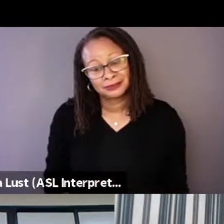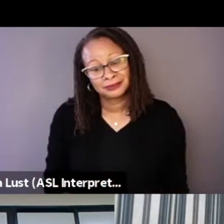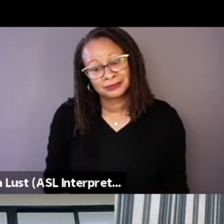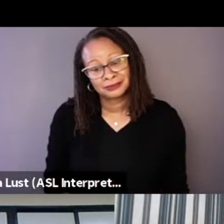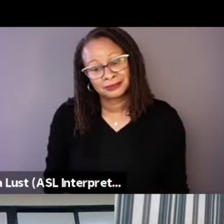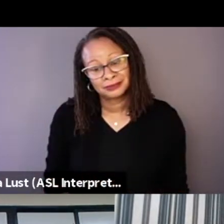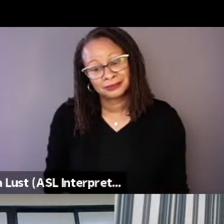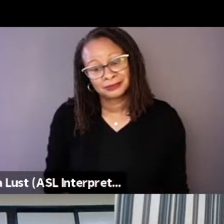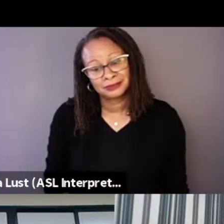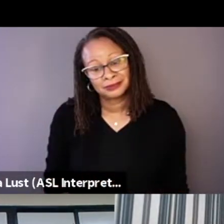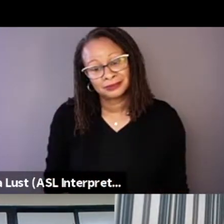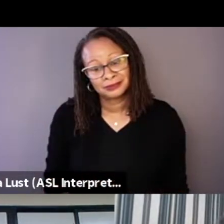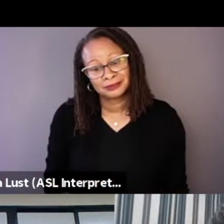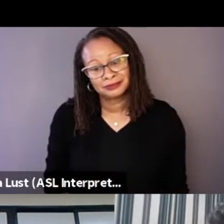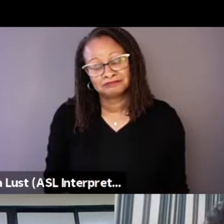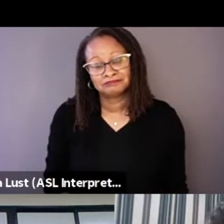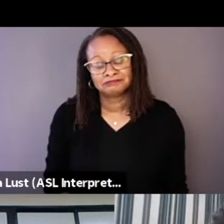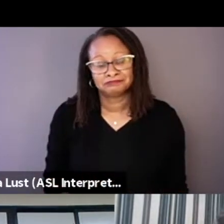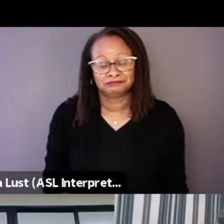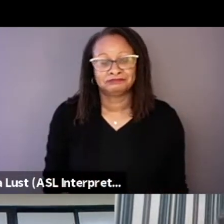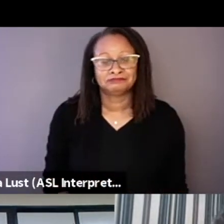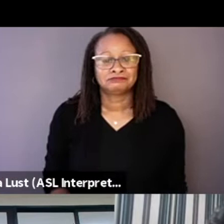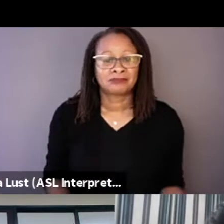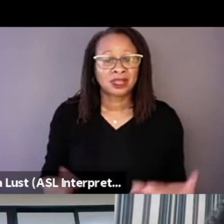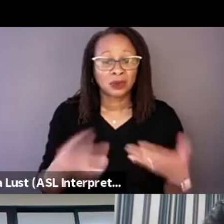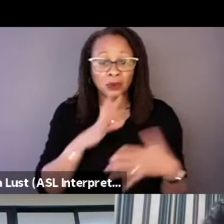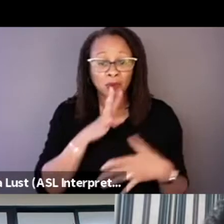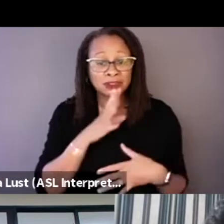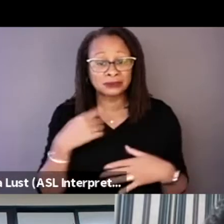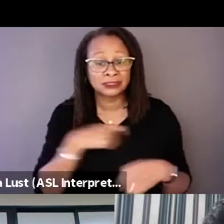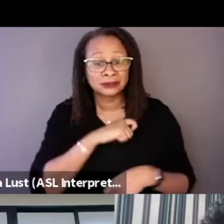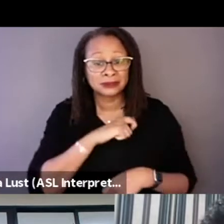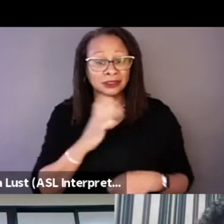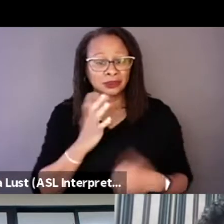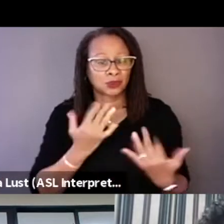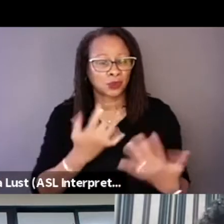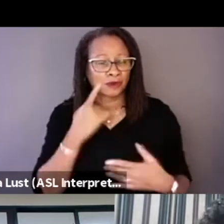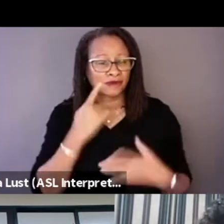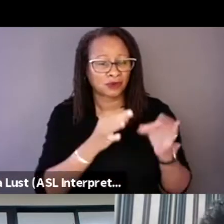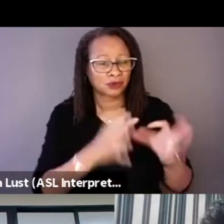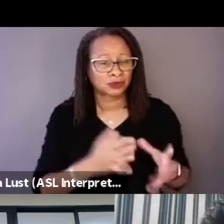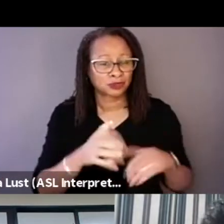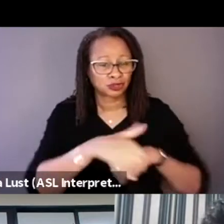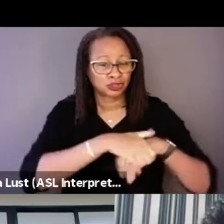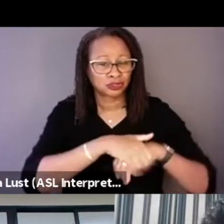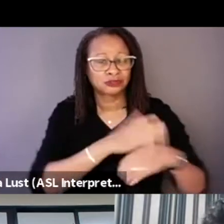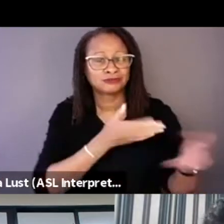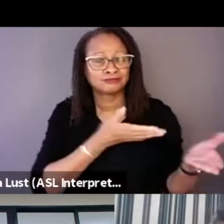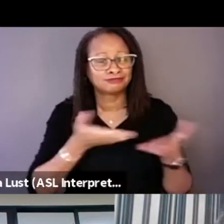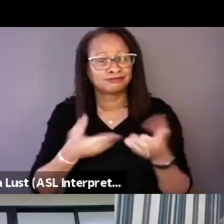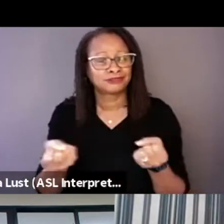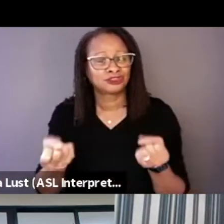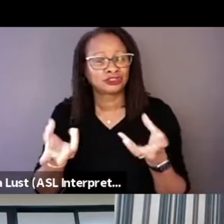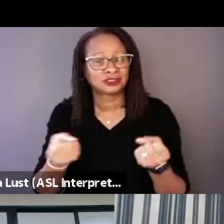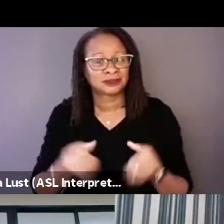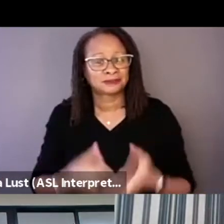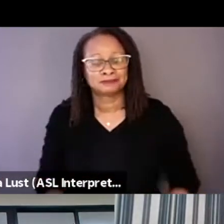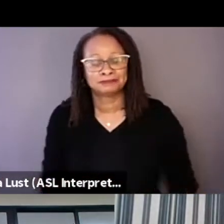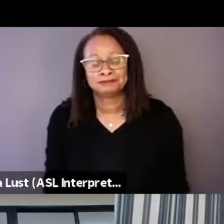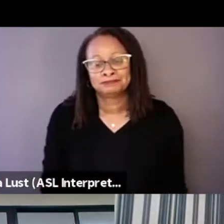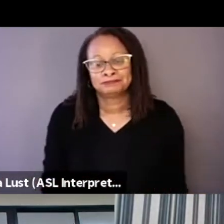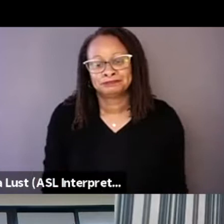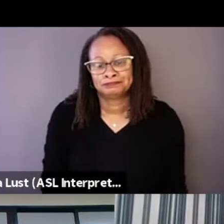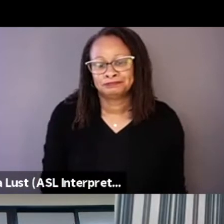Ok. Bueno, muchísimas gracias, Aida, por la invitación, ¿no? Y